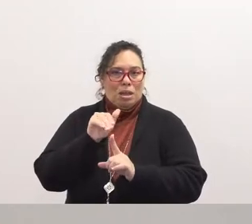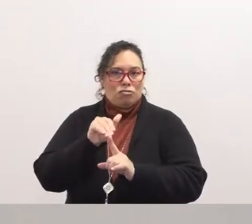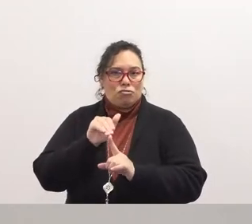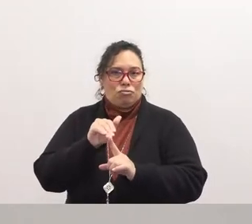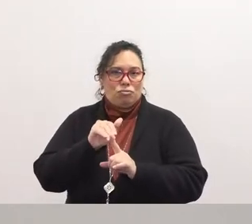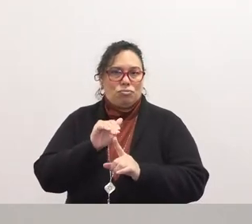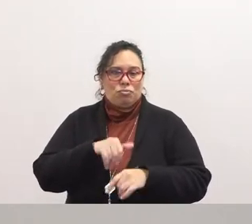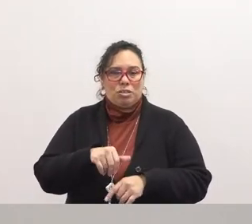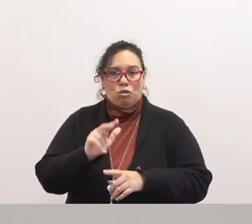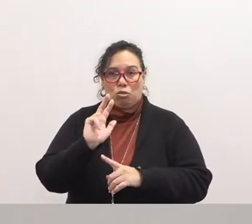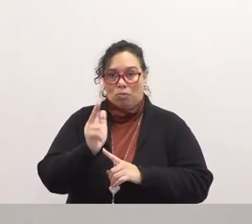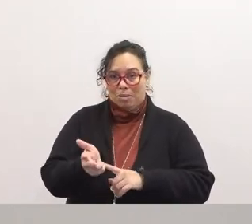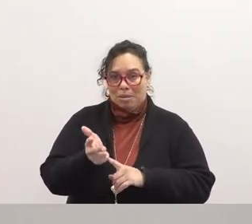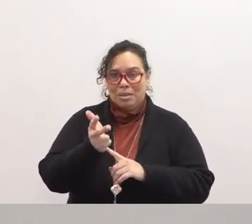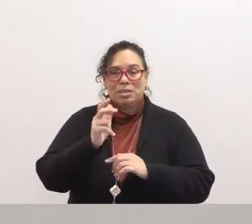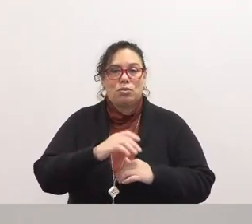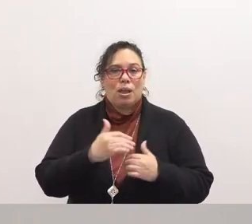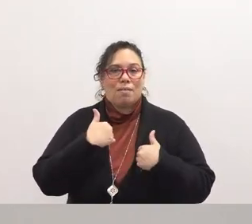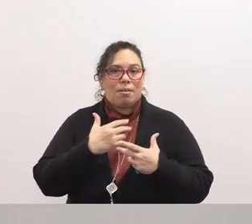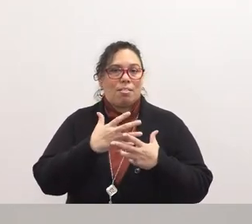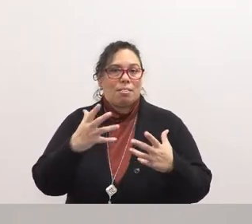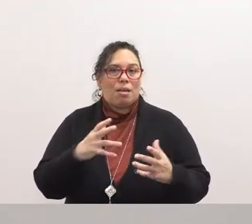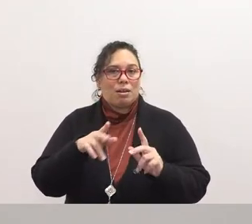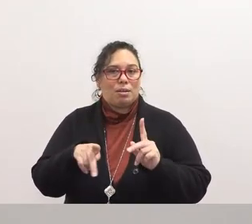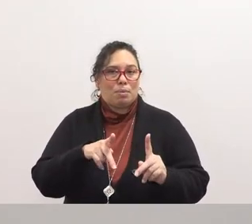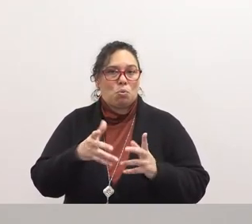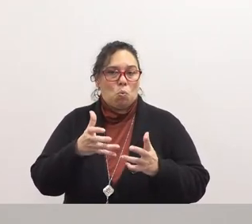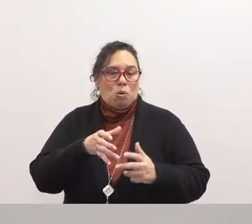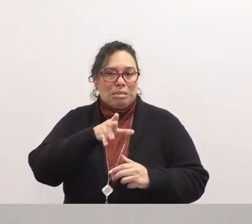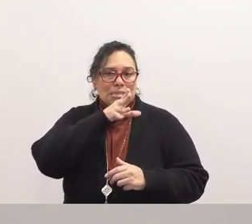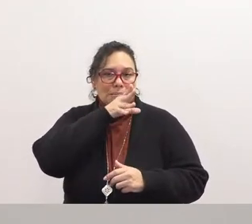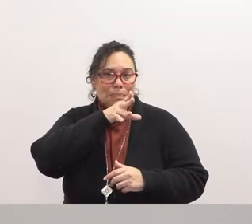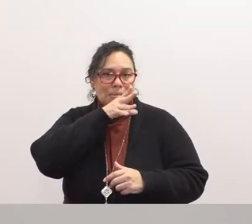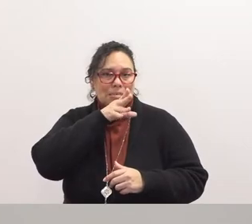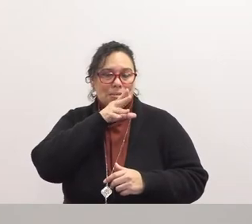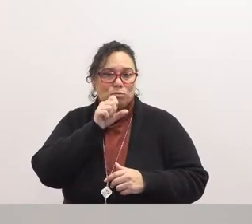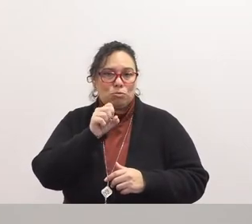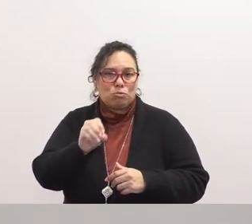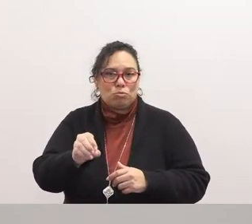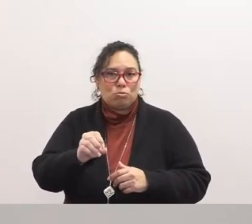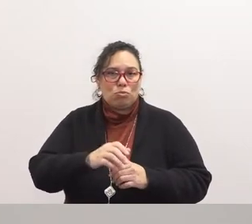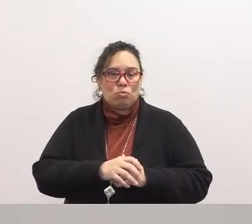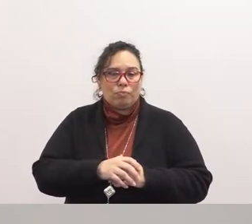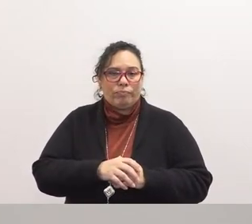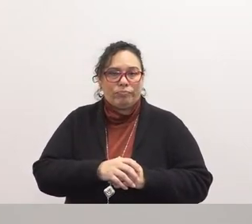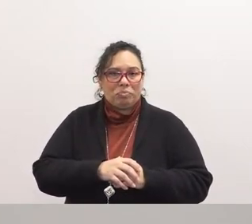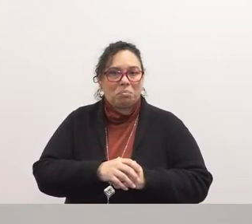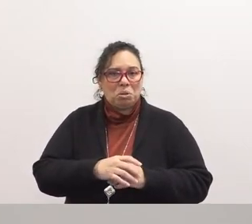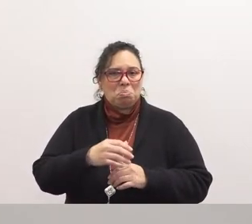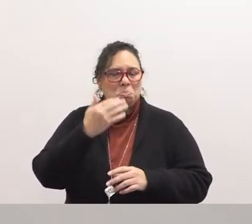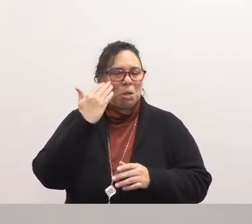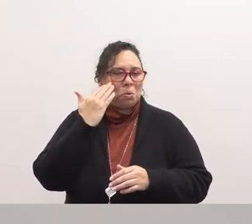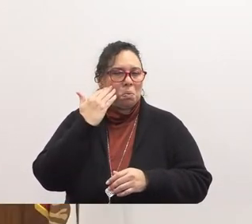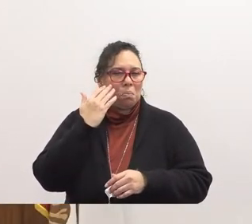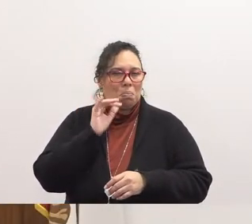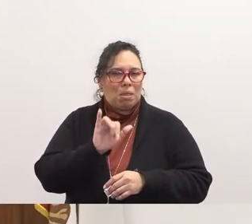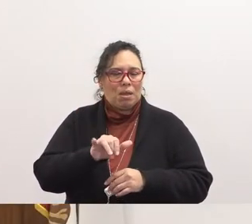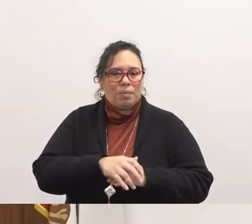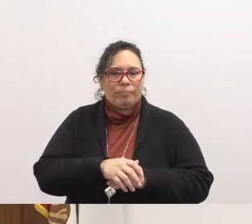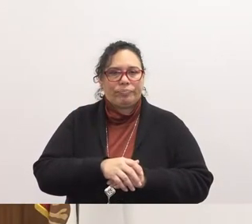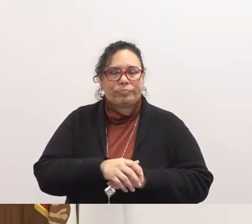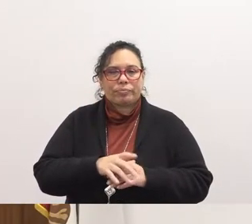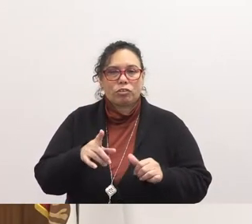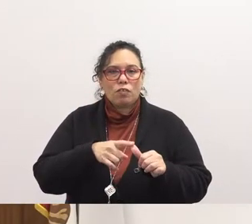it's 3 minutes. We have a lot of people who want to speak, so let's be mindful of that. First, we will